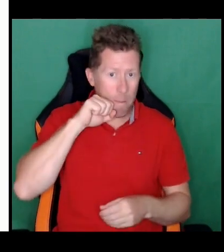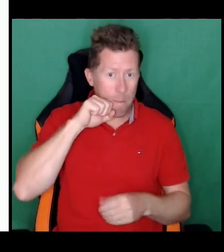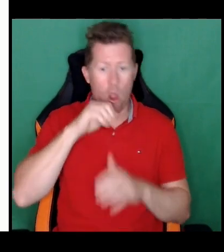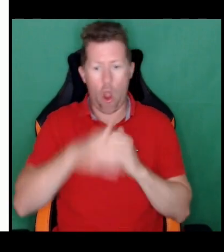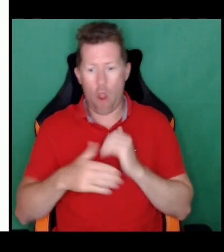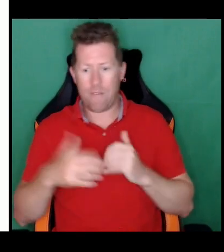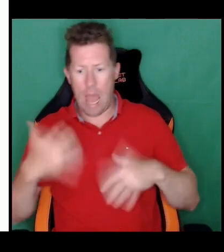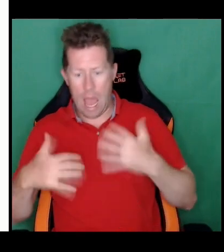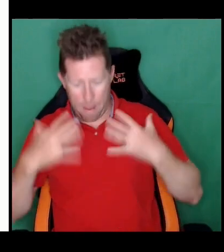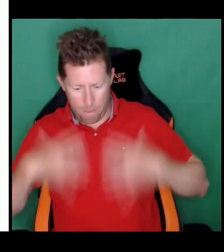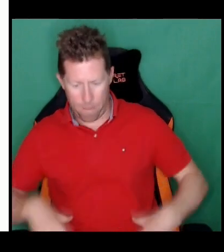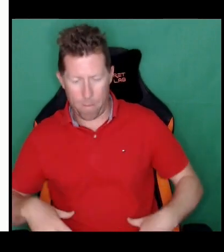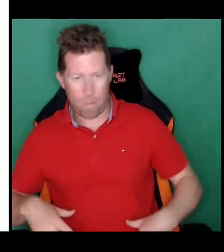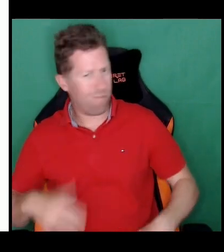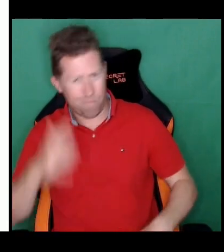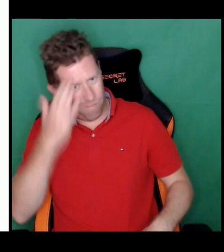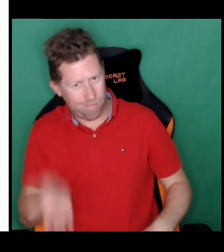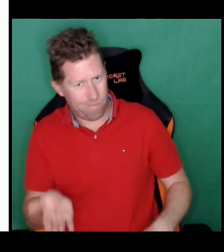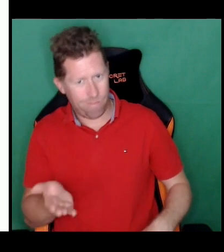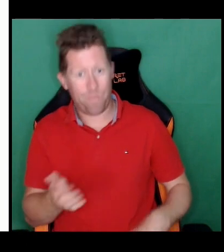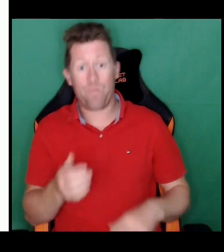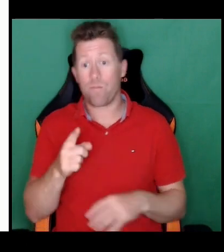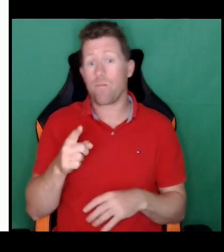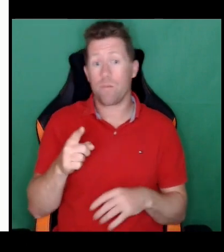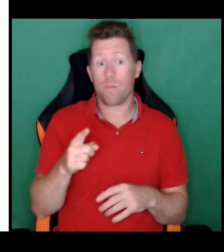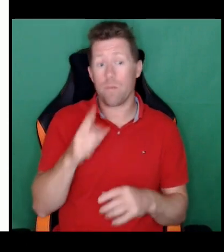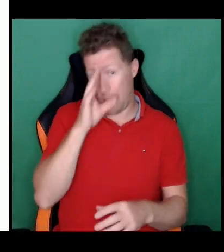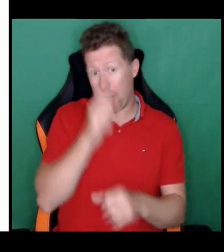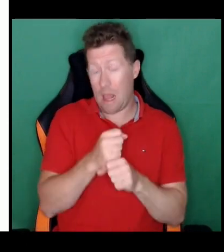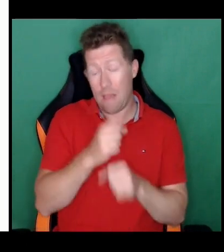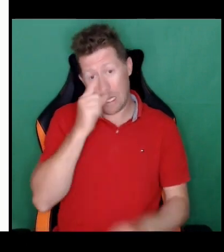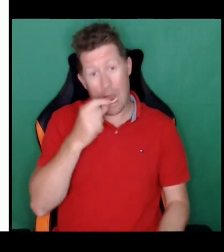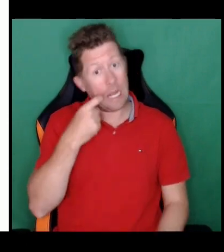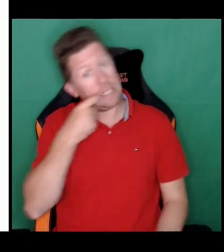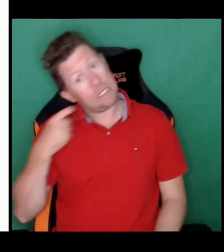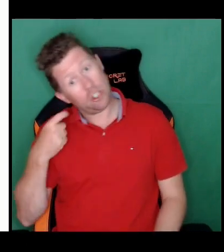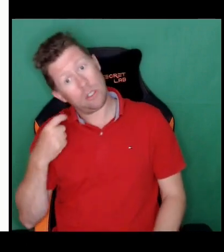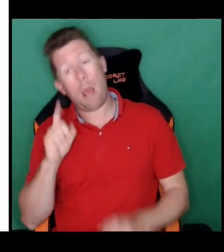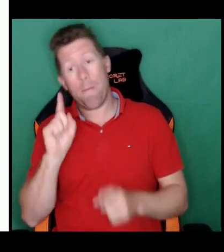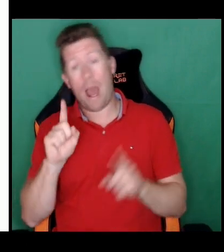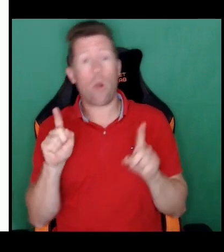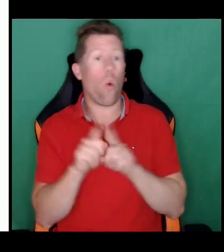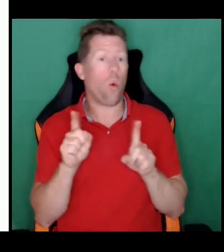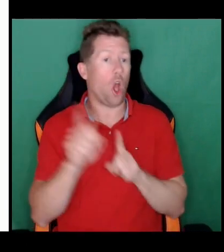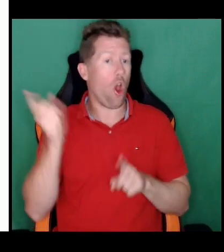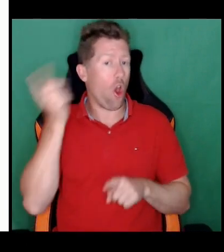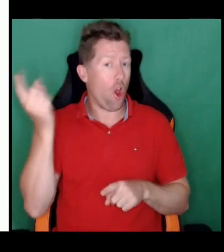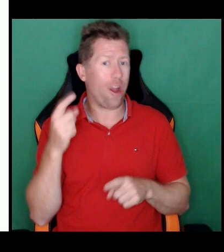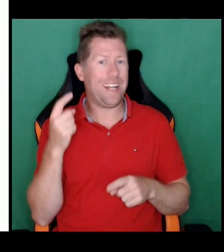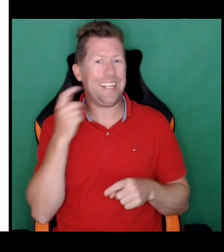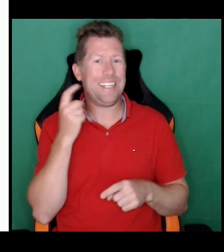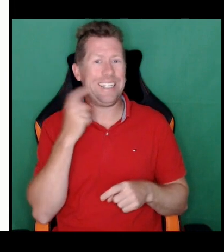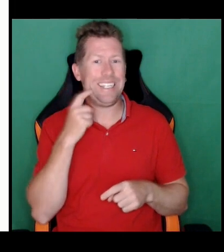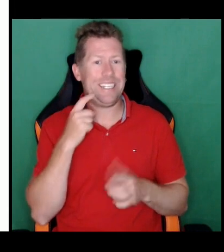harms. They do believe that you can get addicted to vaping, but they also have heard that it's pretty easy to